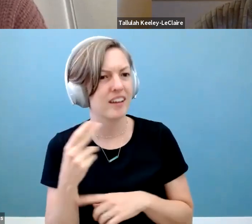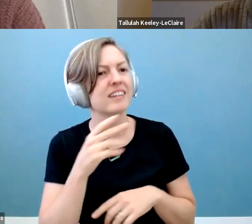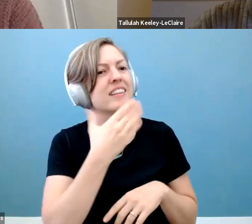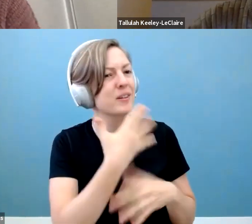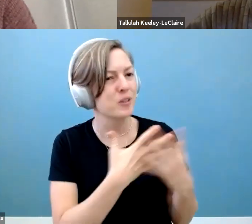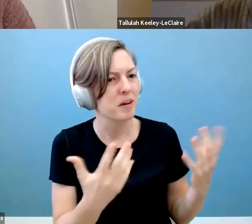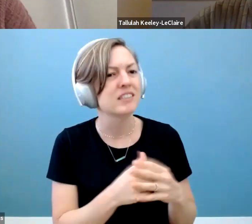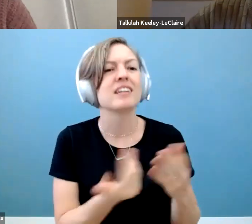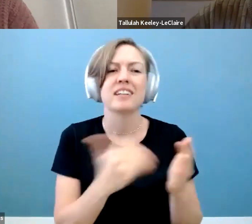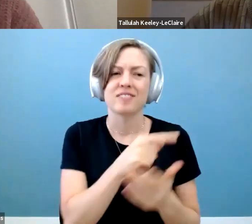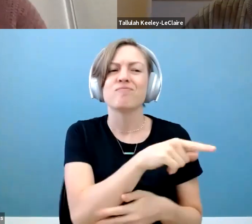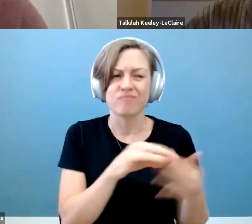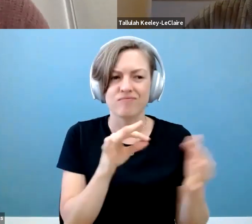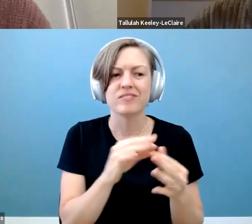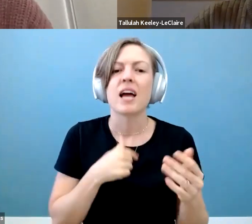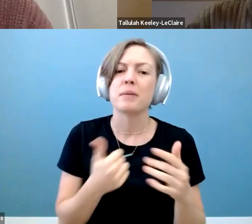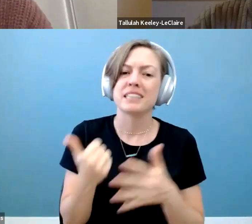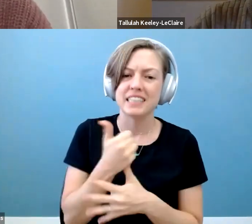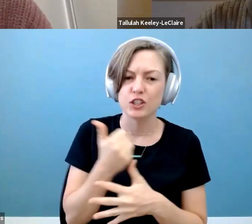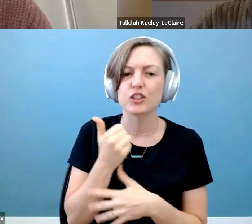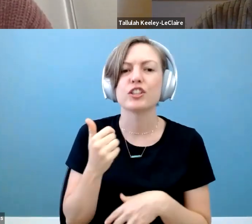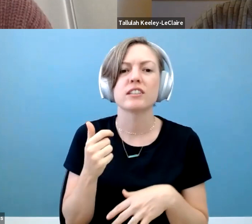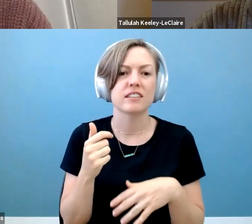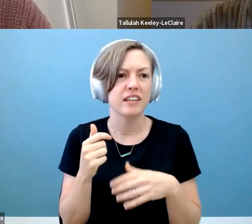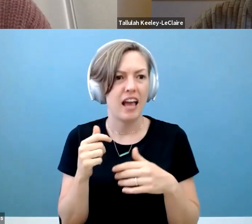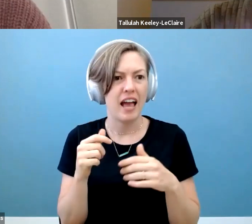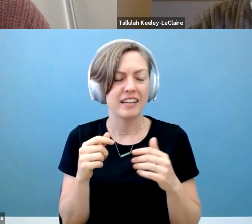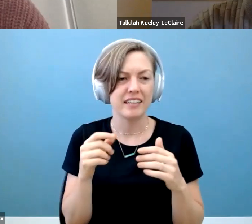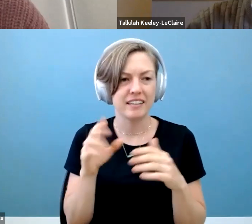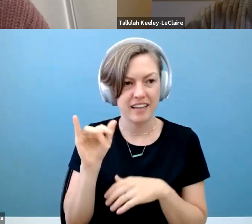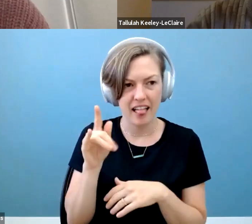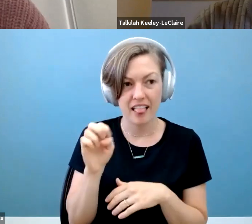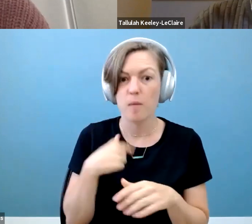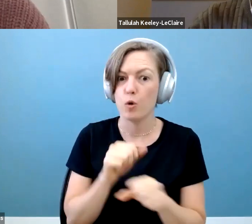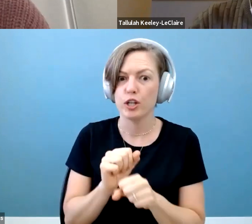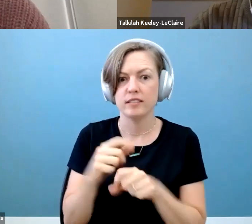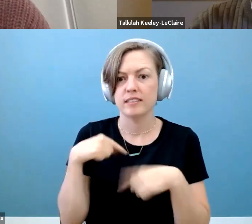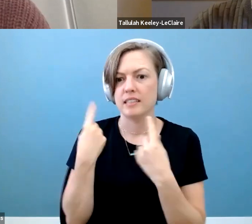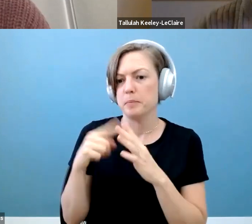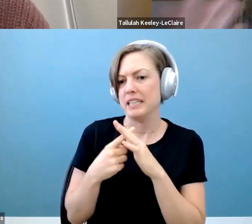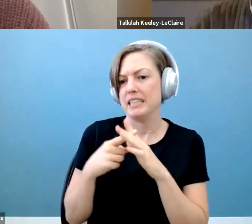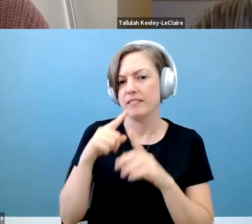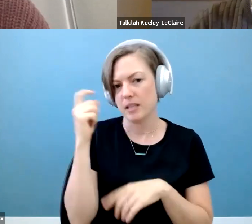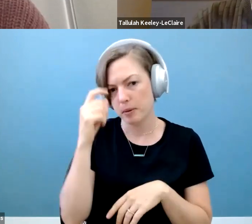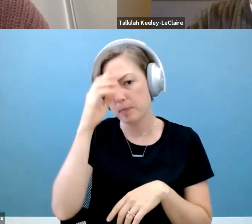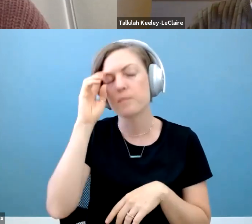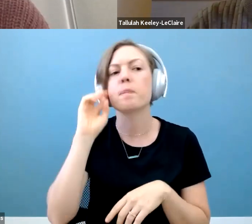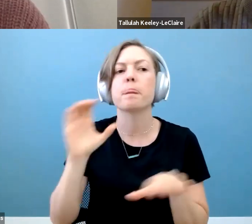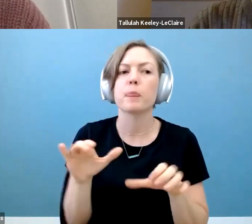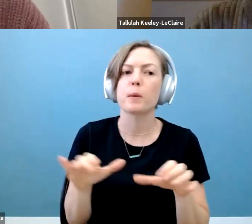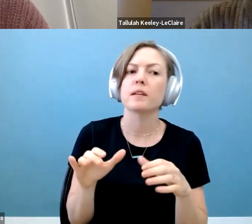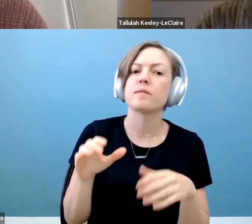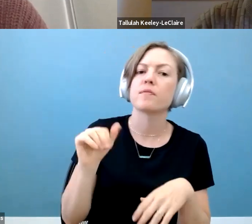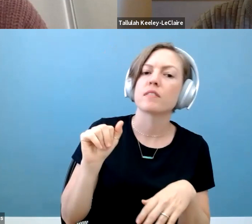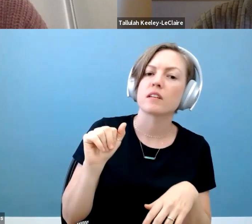as you mentioned, I am a senior at Yale. I've been working since the beginning of the summer doing archival work about the